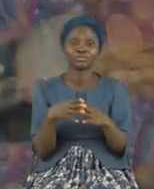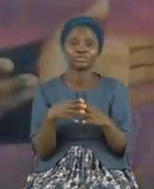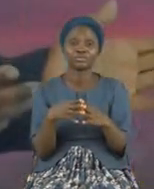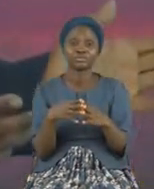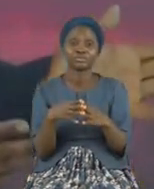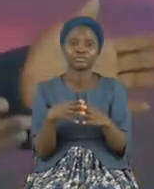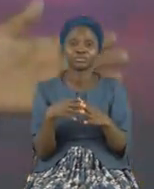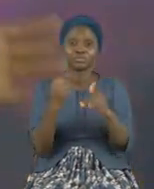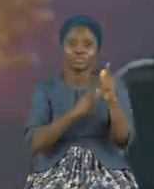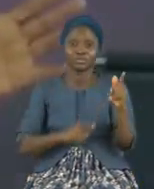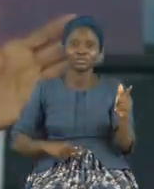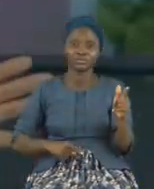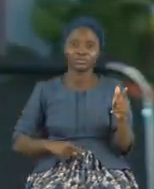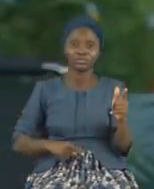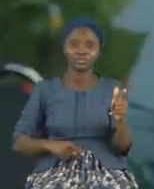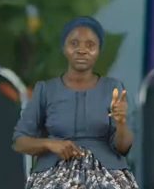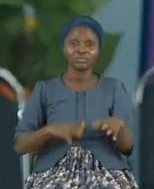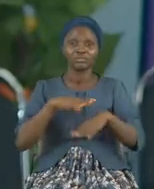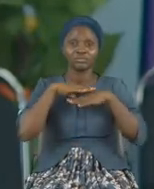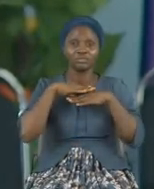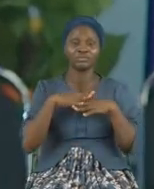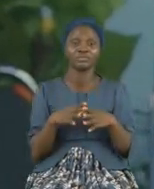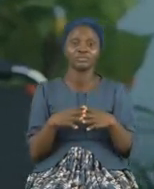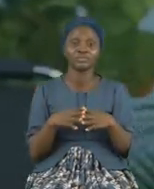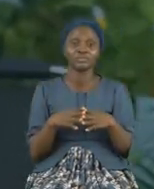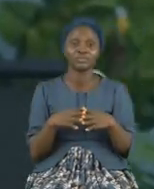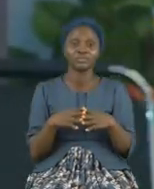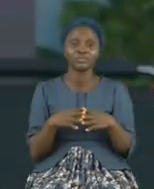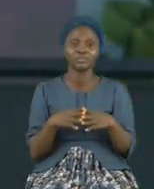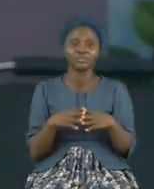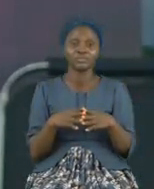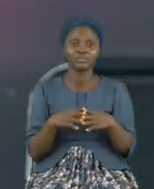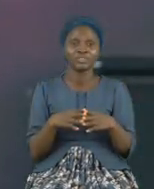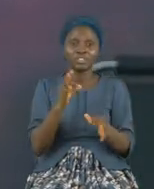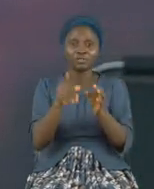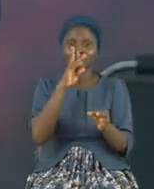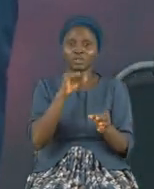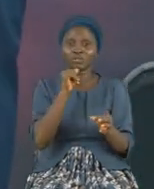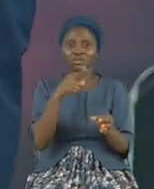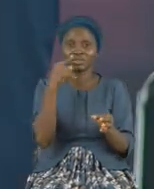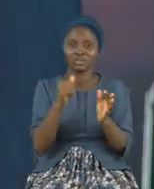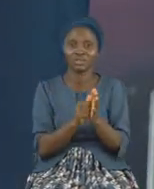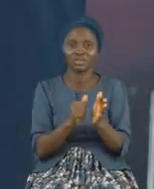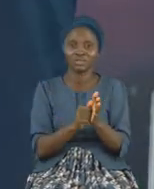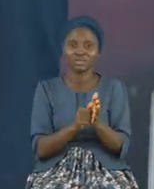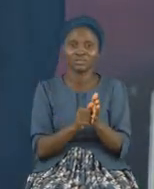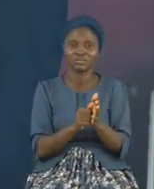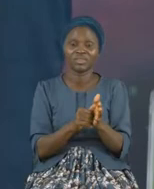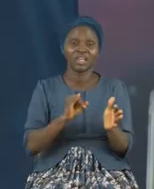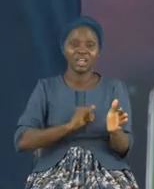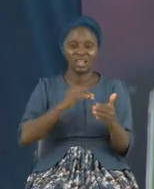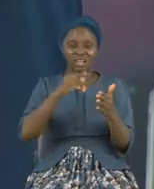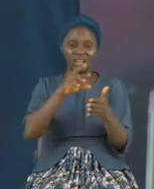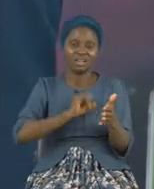satisfied with where you have been, if you are not saying, I just came, I've read the book of